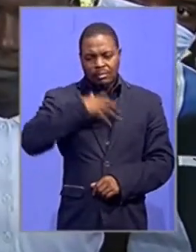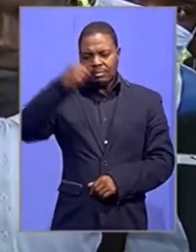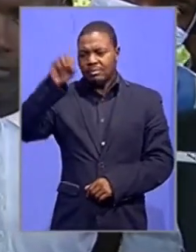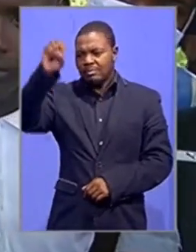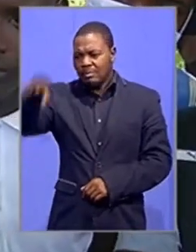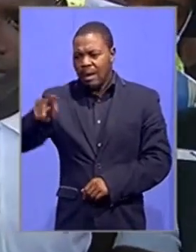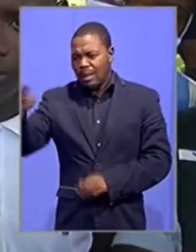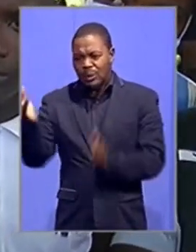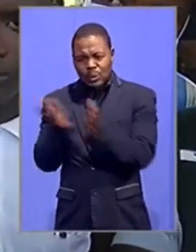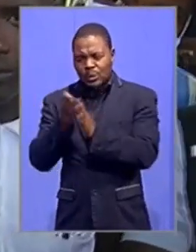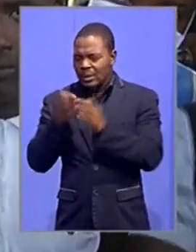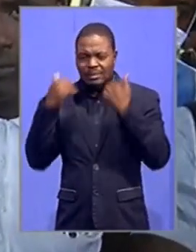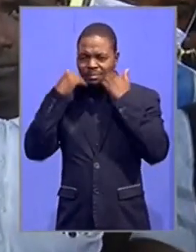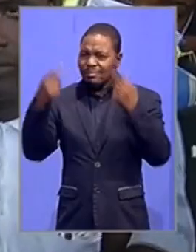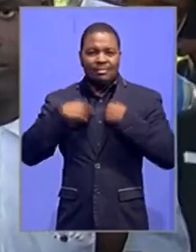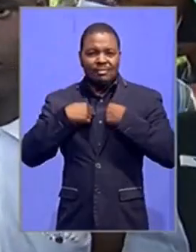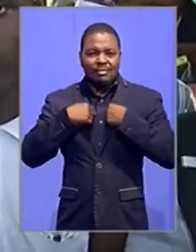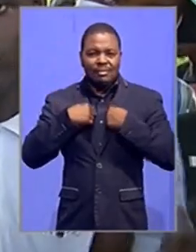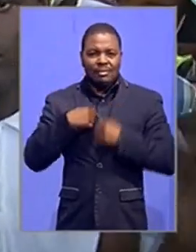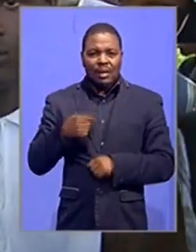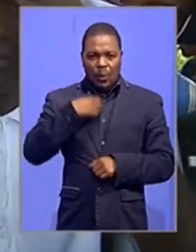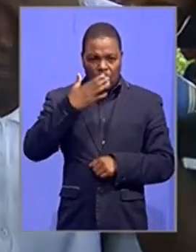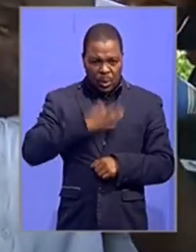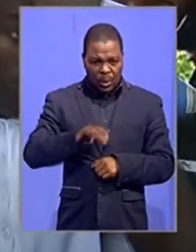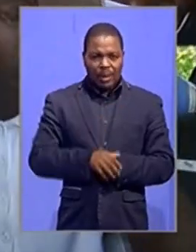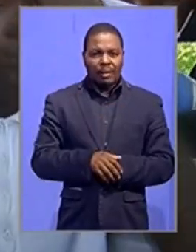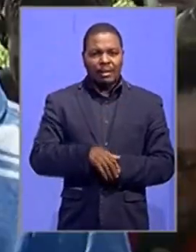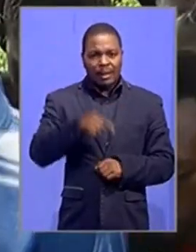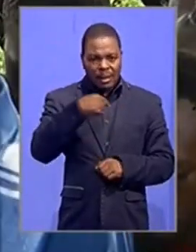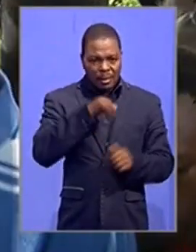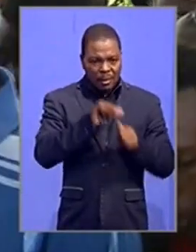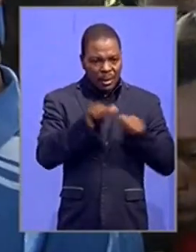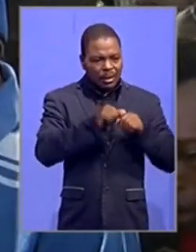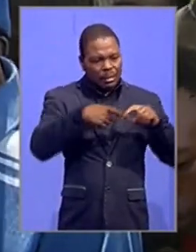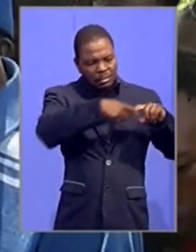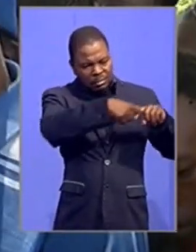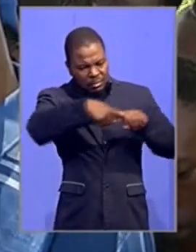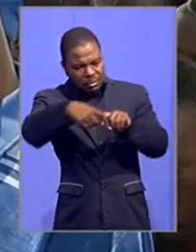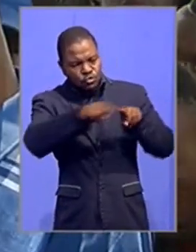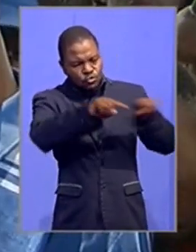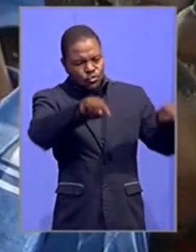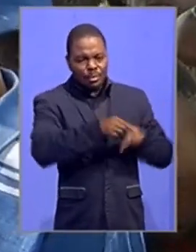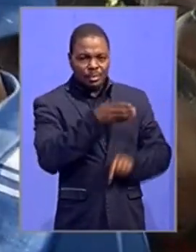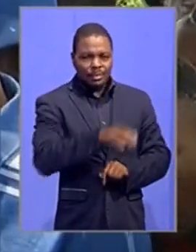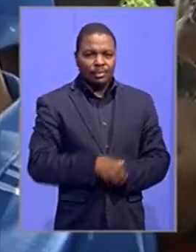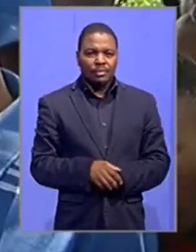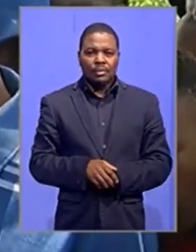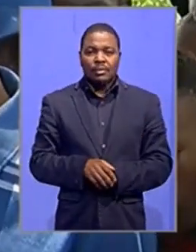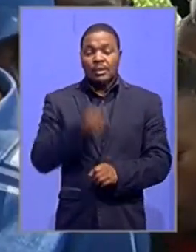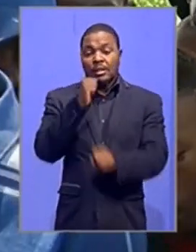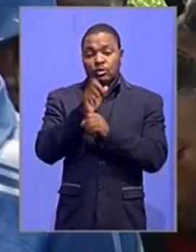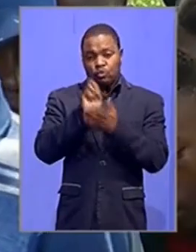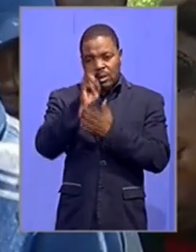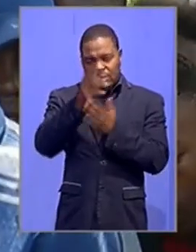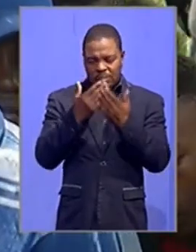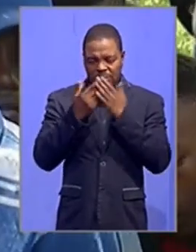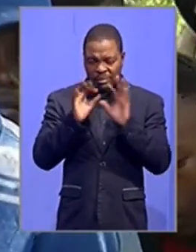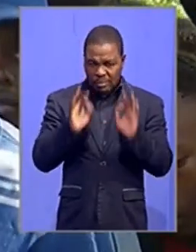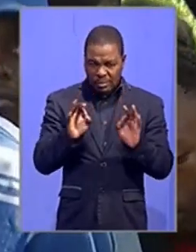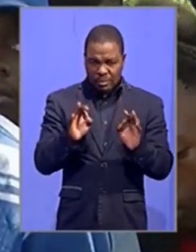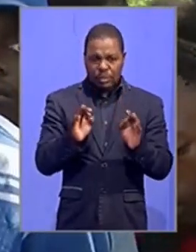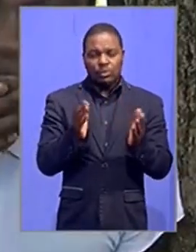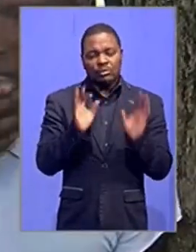tse dingwe ne re batla rona ra ba bolela rona ha ba batla di container for le gore e sharp for Margaret 12 gore ba khone study sa sentle ba nne